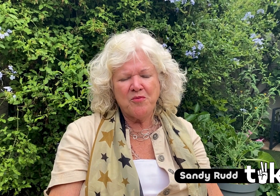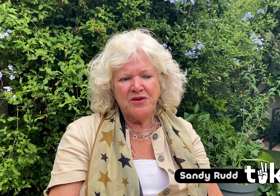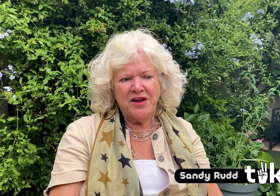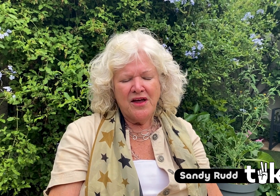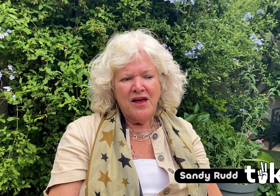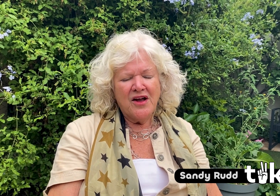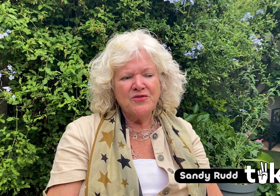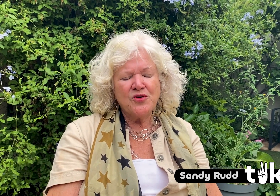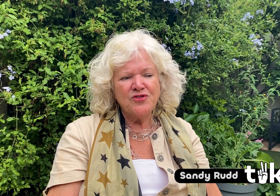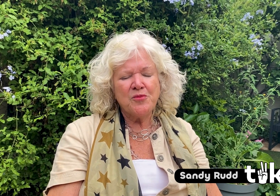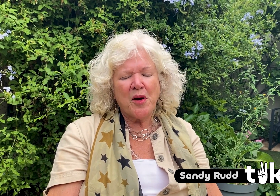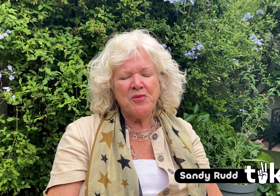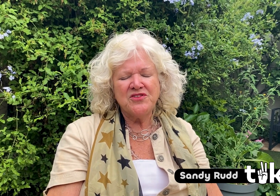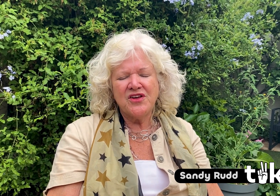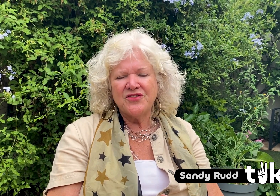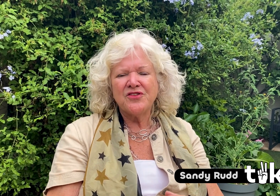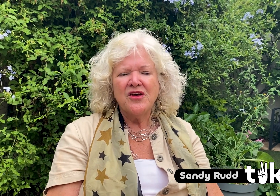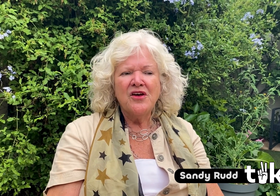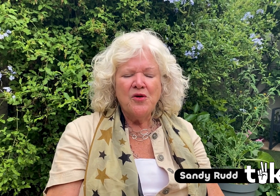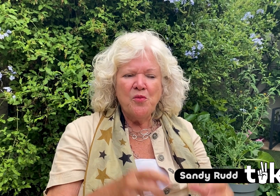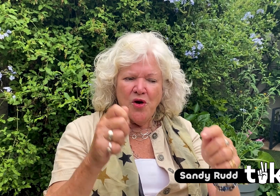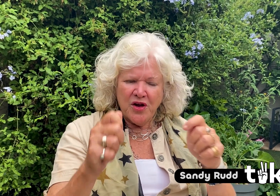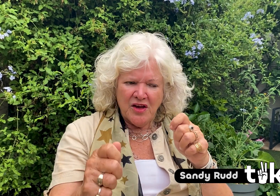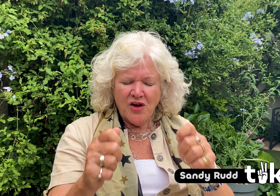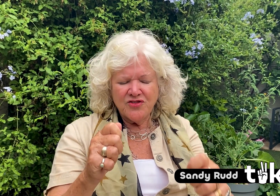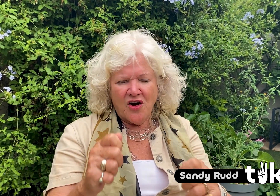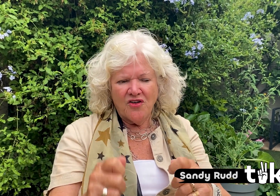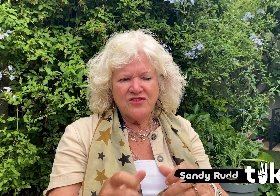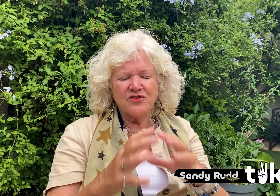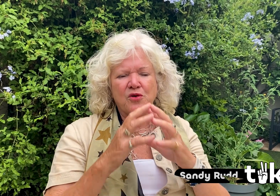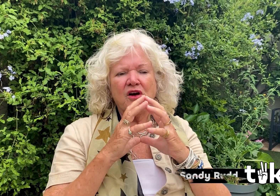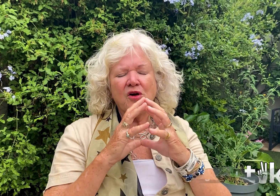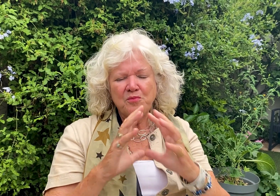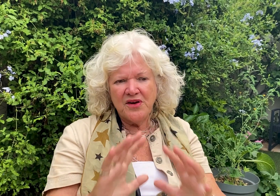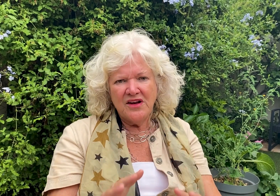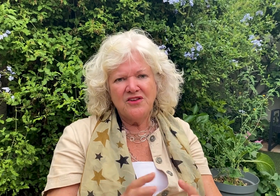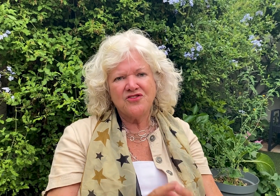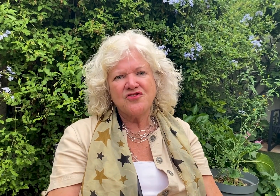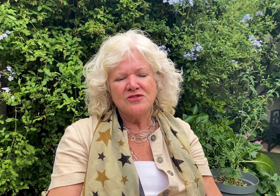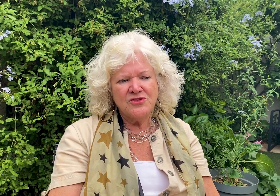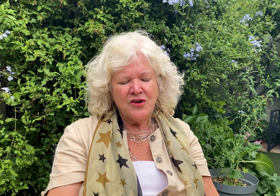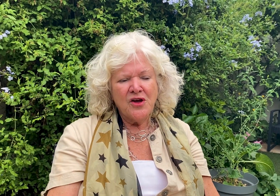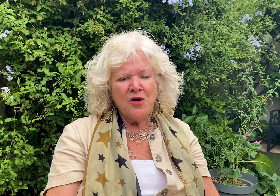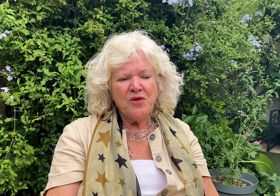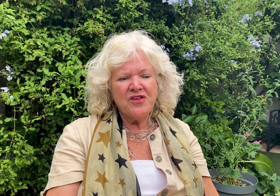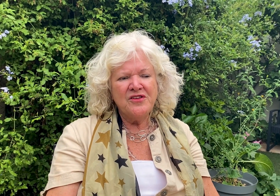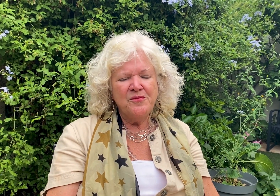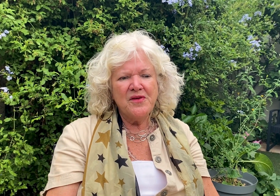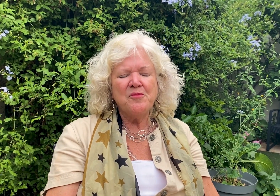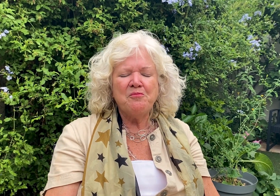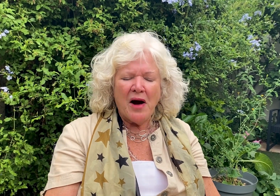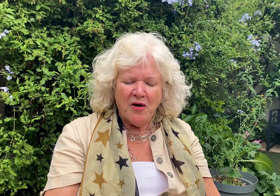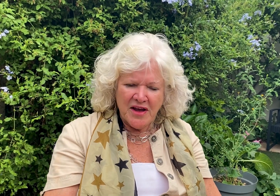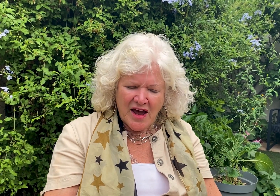was happening. And of course, the puppeteers working those oryxes were completely thrilled with